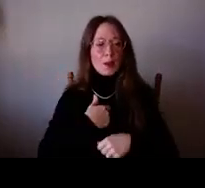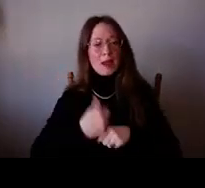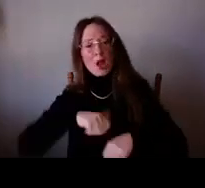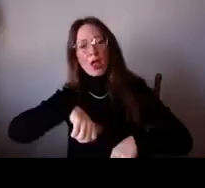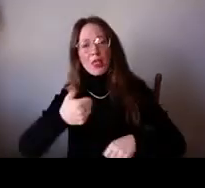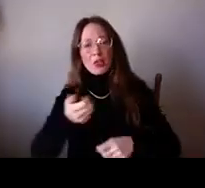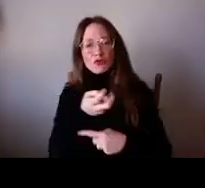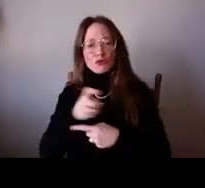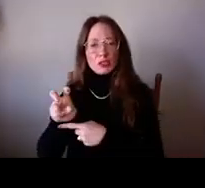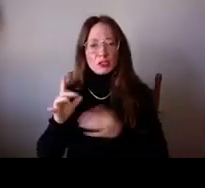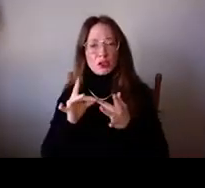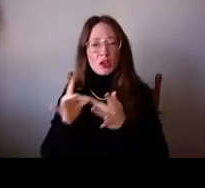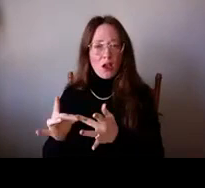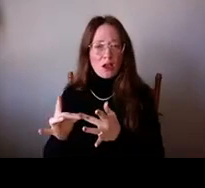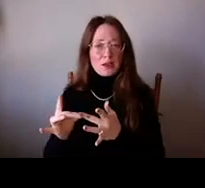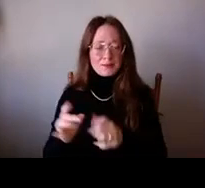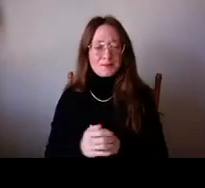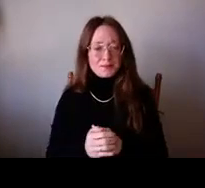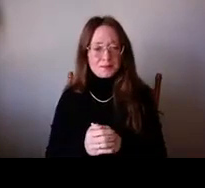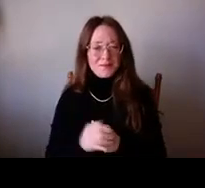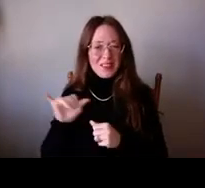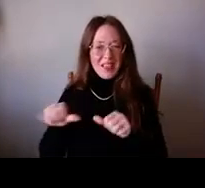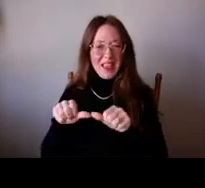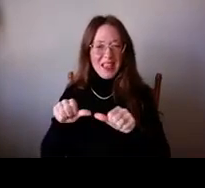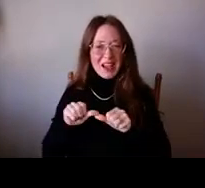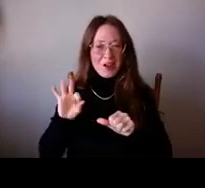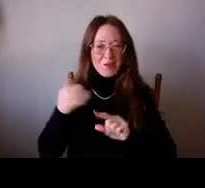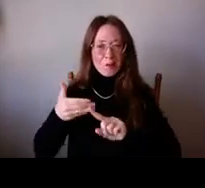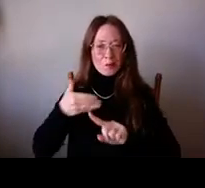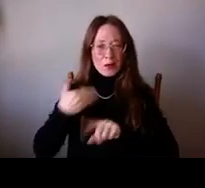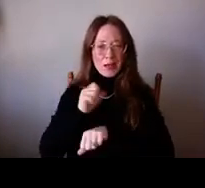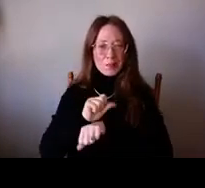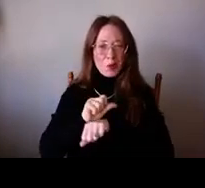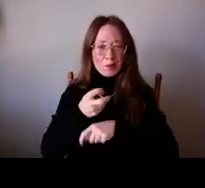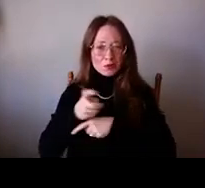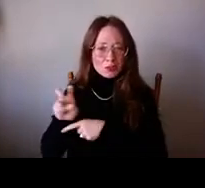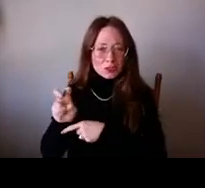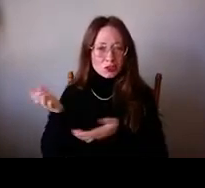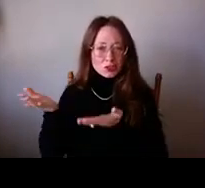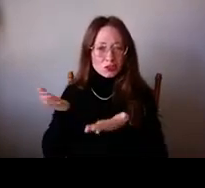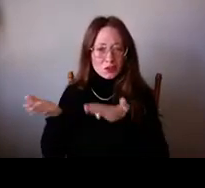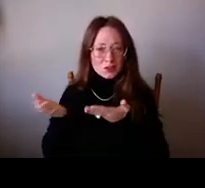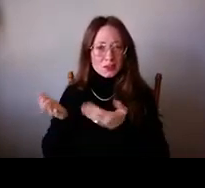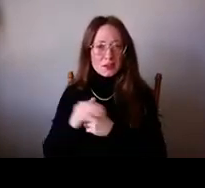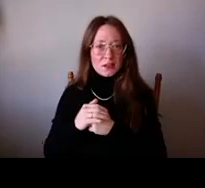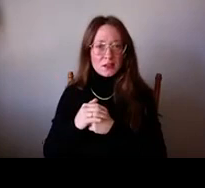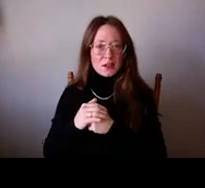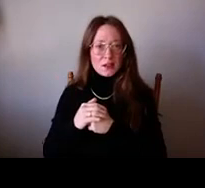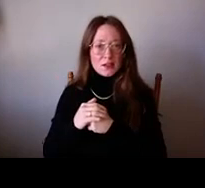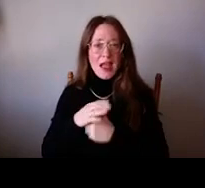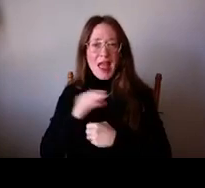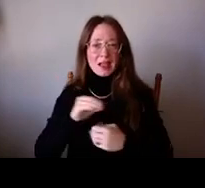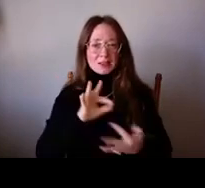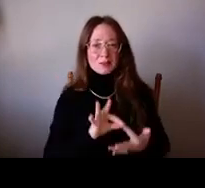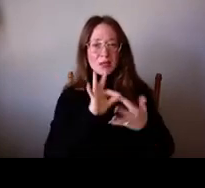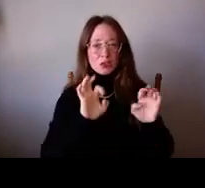OSEP. And in the area of pre-employment transition services and transition, OSEP, the Office of Special Education